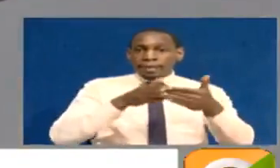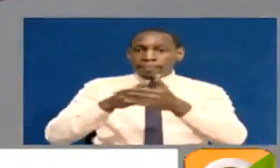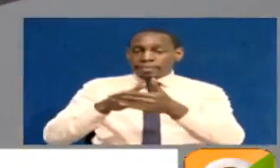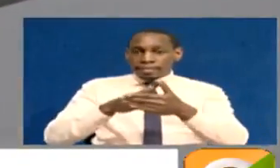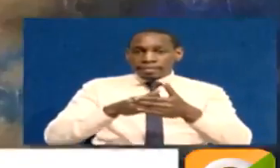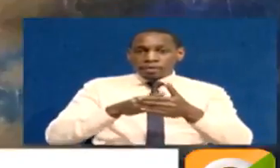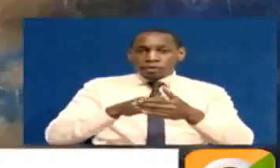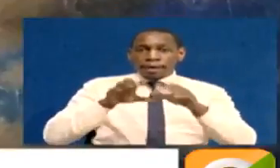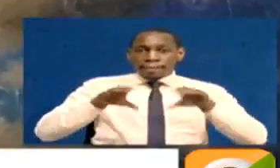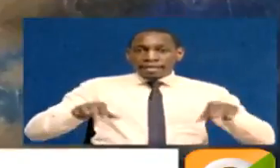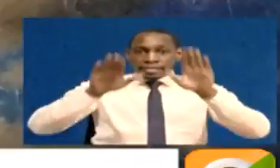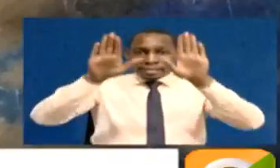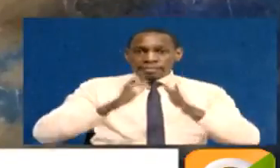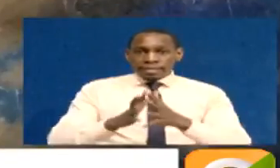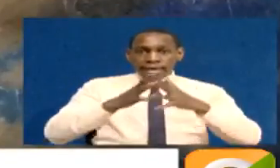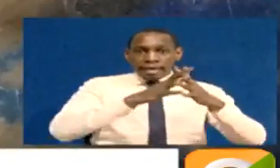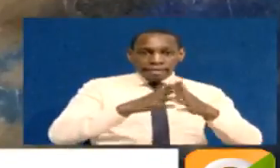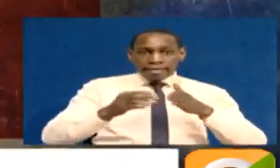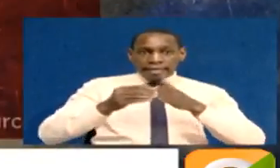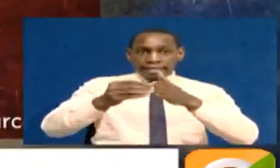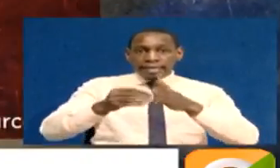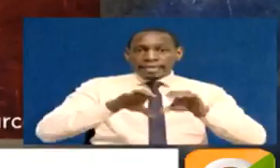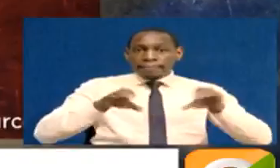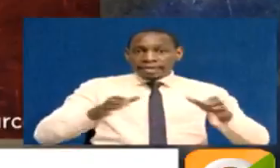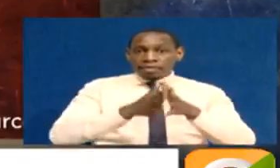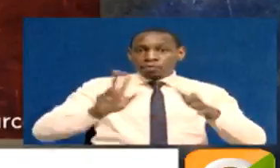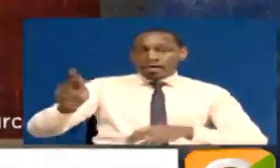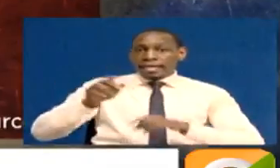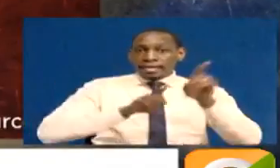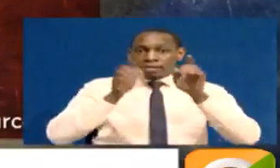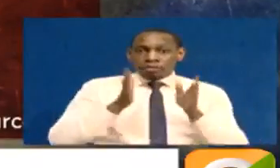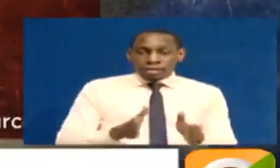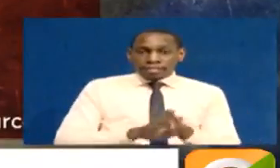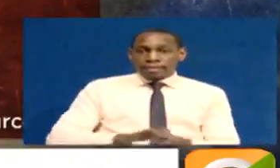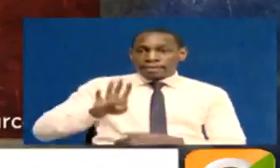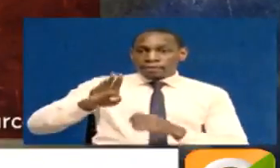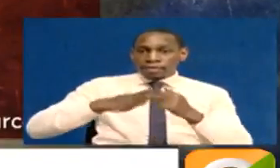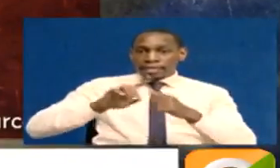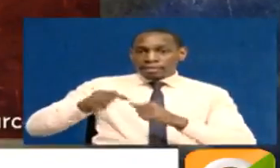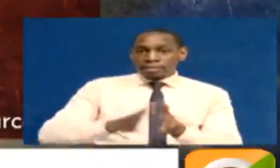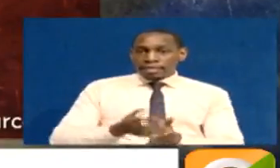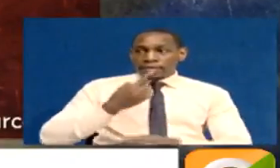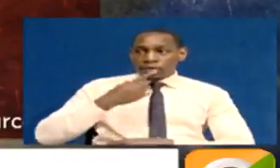key source markets. USA is still the leading source market for Kenya's tourists with